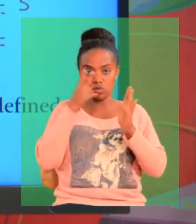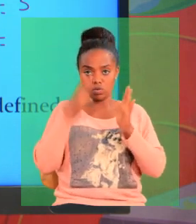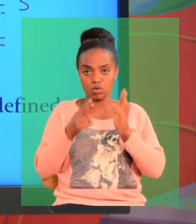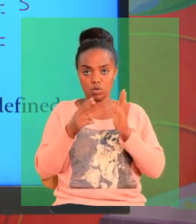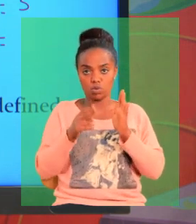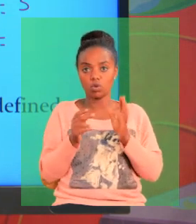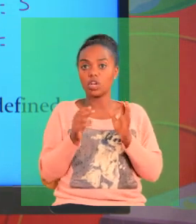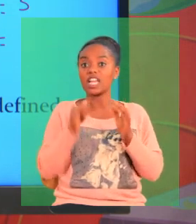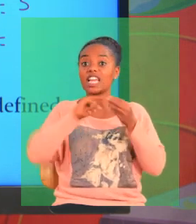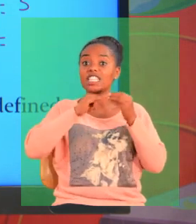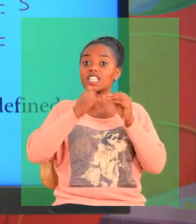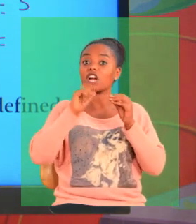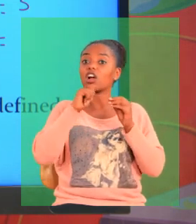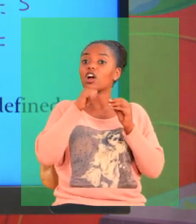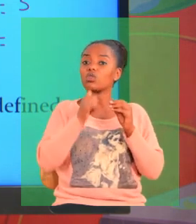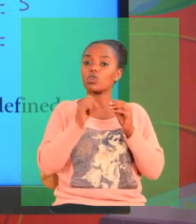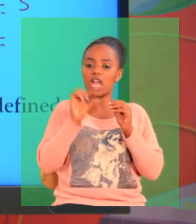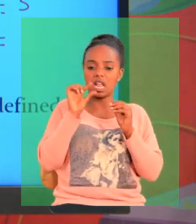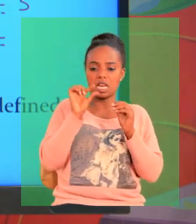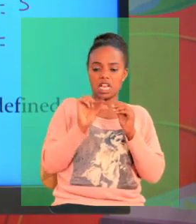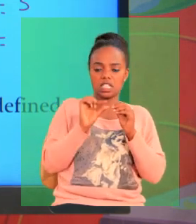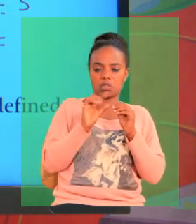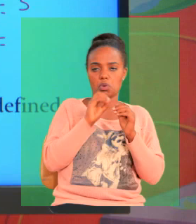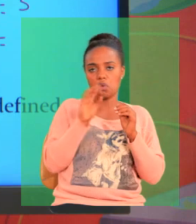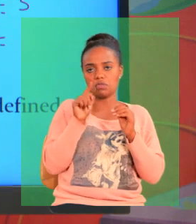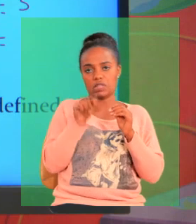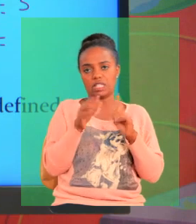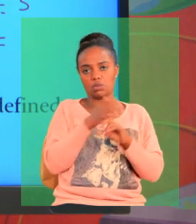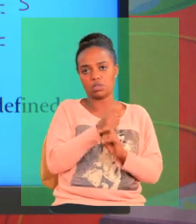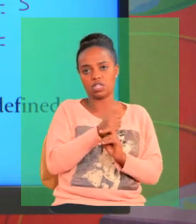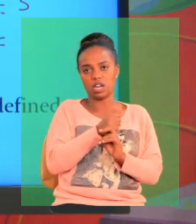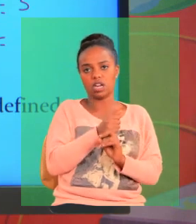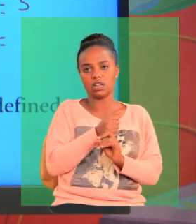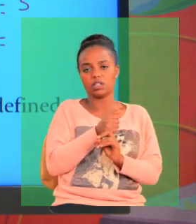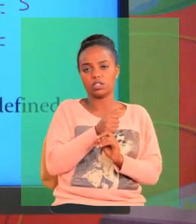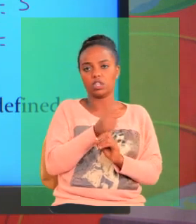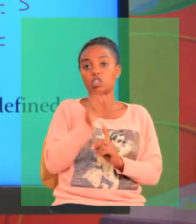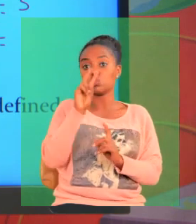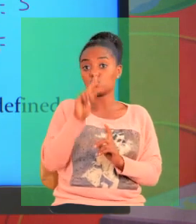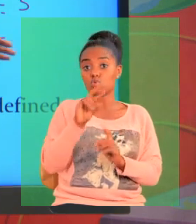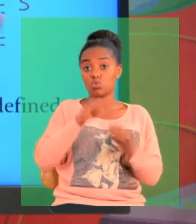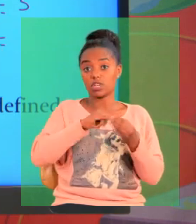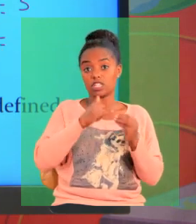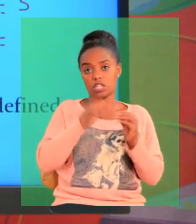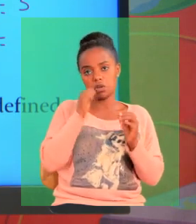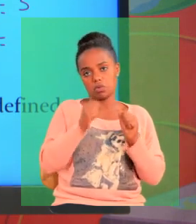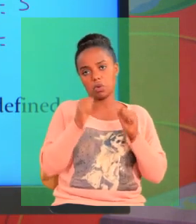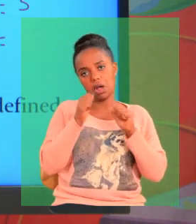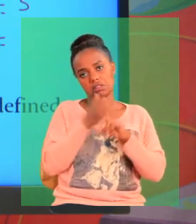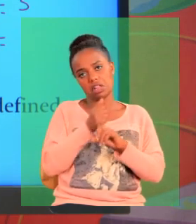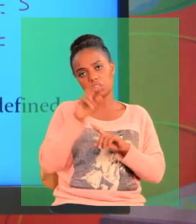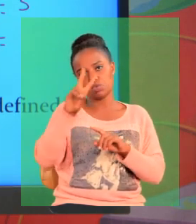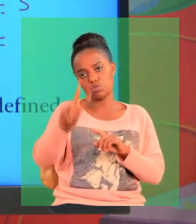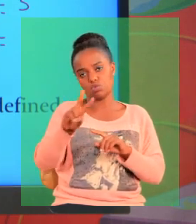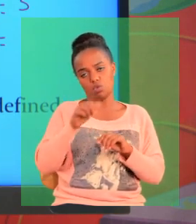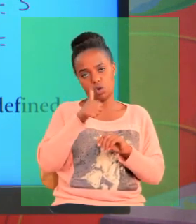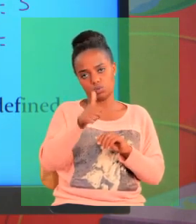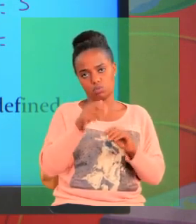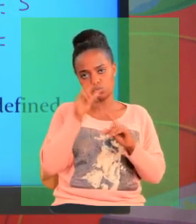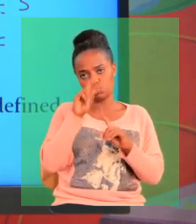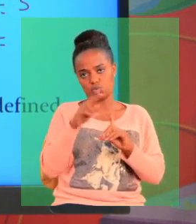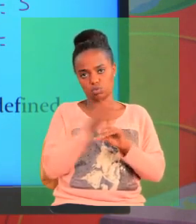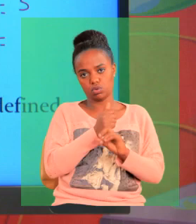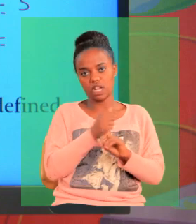integer, you take a number less of it. Therefore, here since 2 is integer, you can take 2 itself. Therefore, the